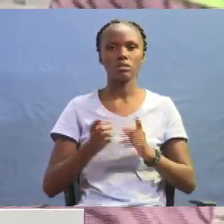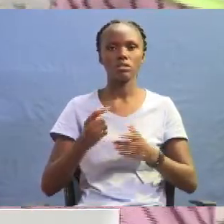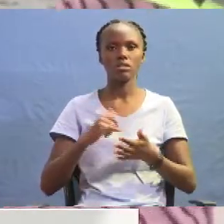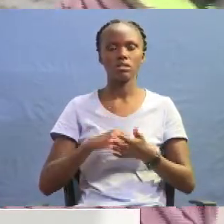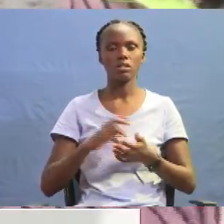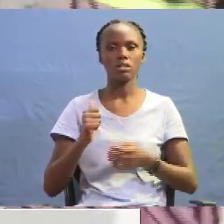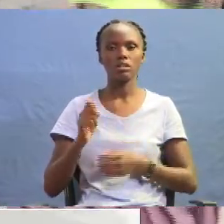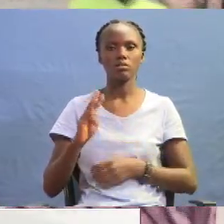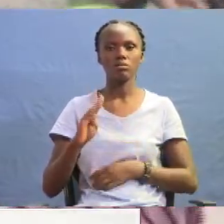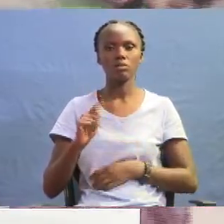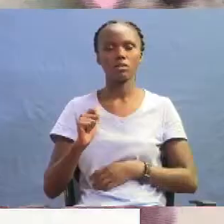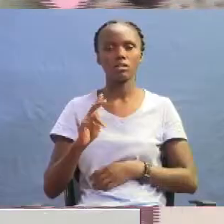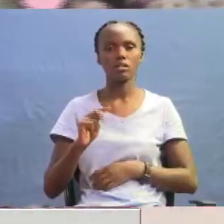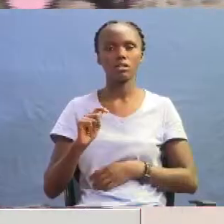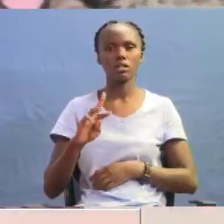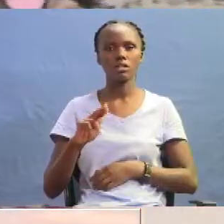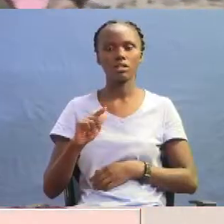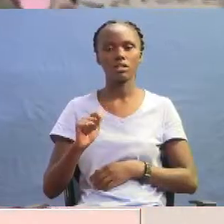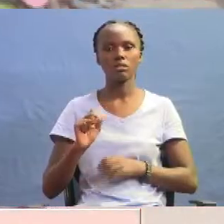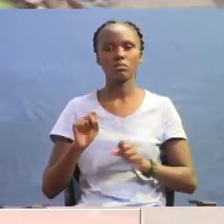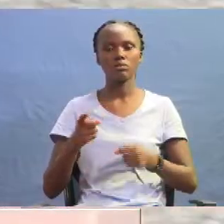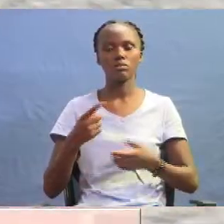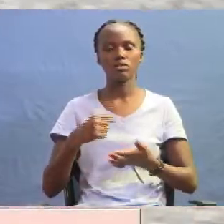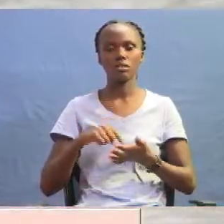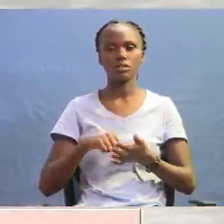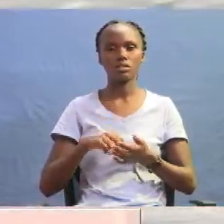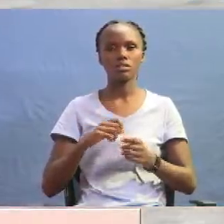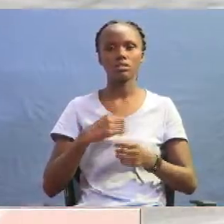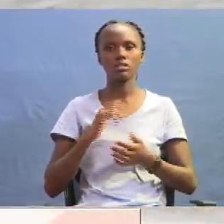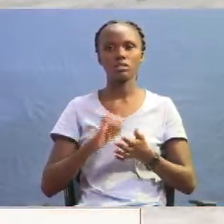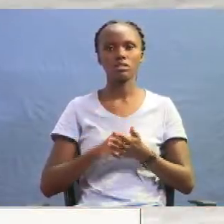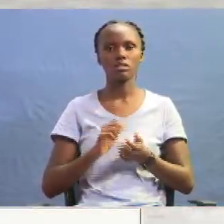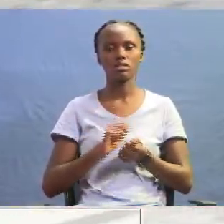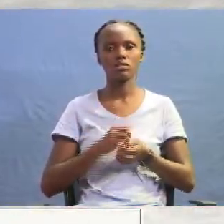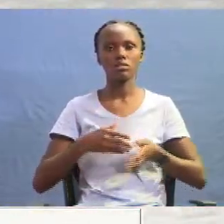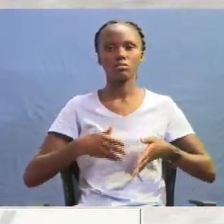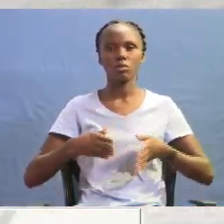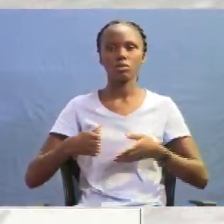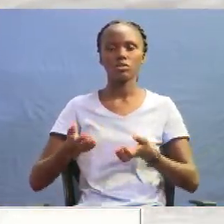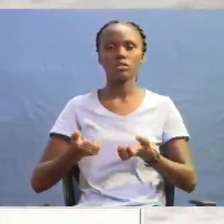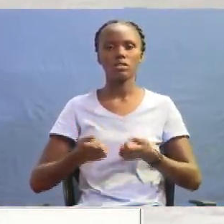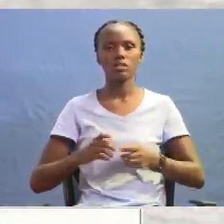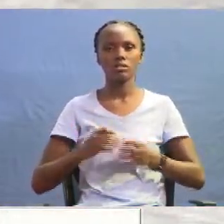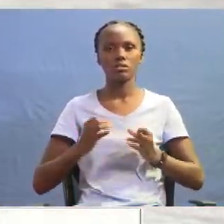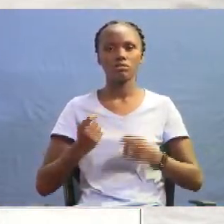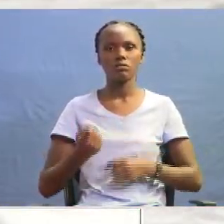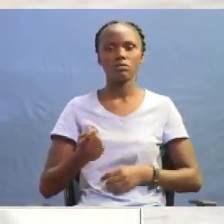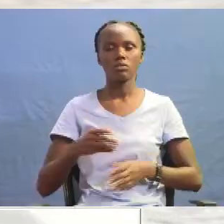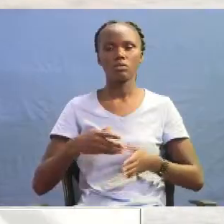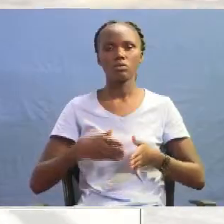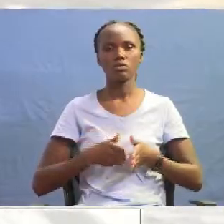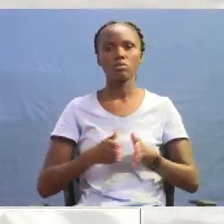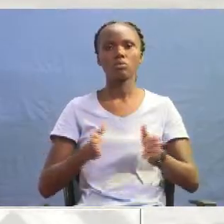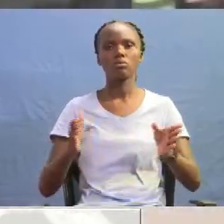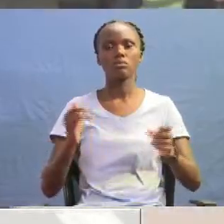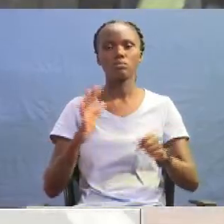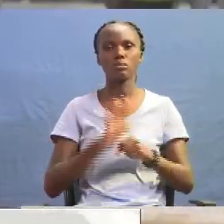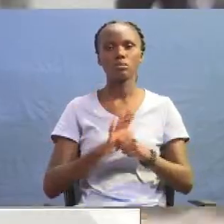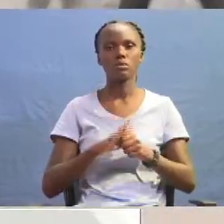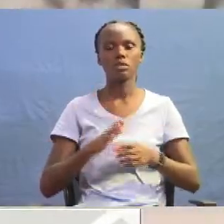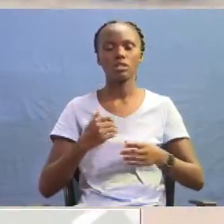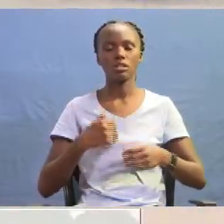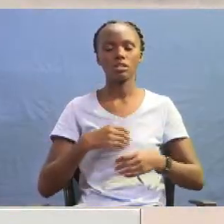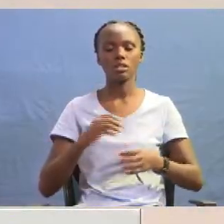chairman of the Garissa Juakali Association, stated that such an opportunity is rare and will enable them to expand workshops,